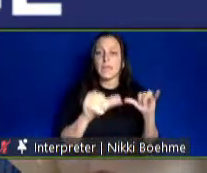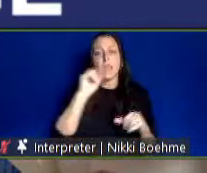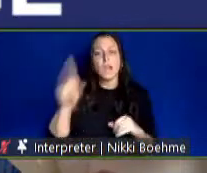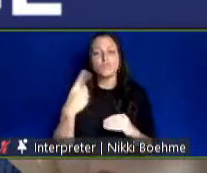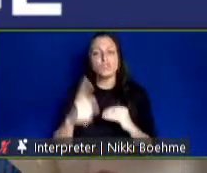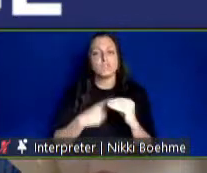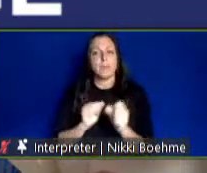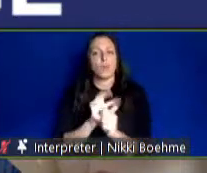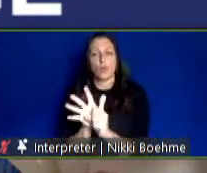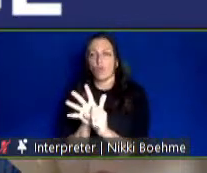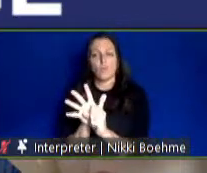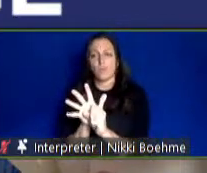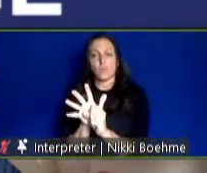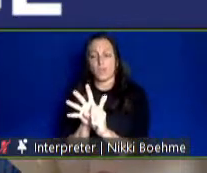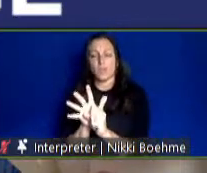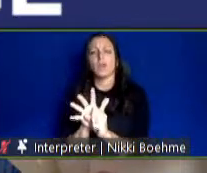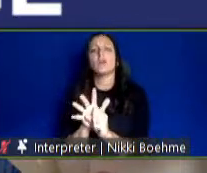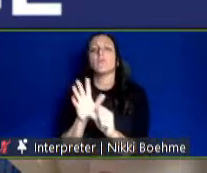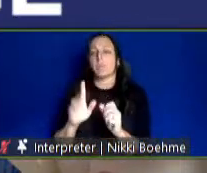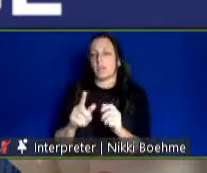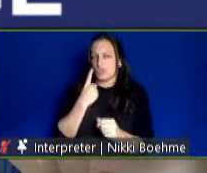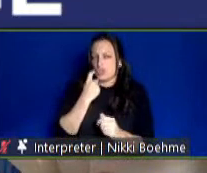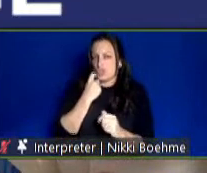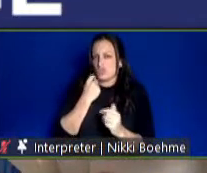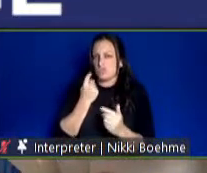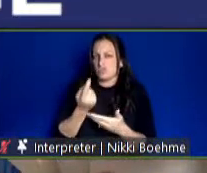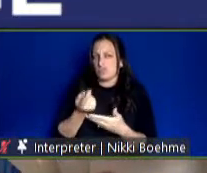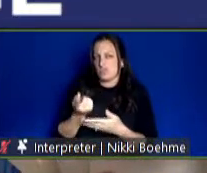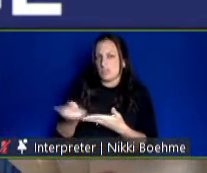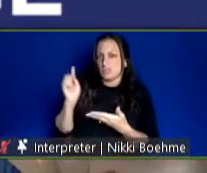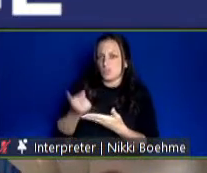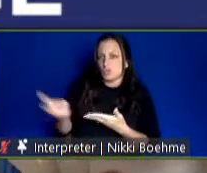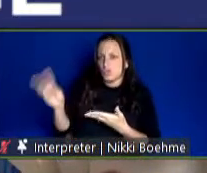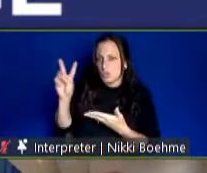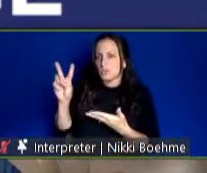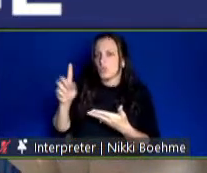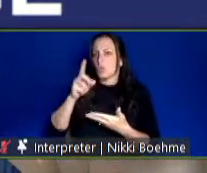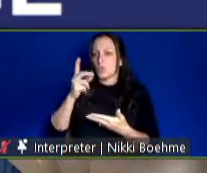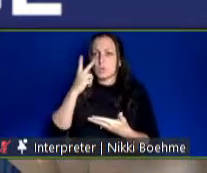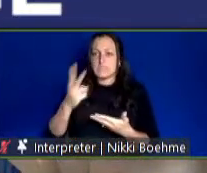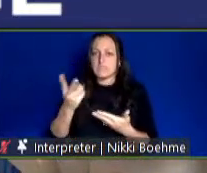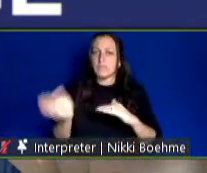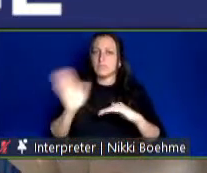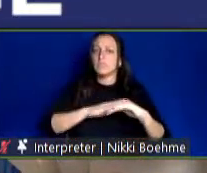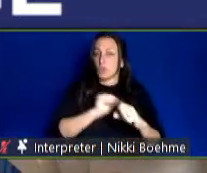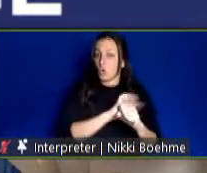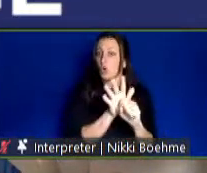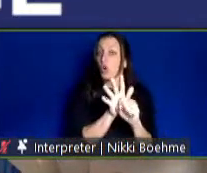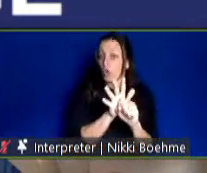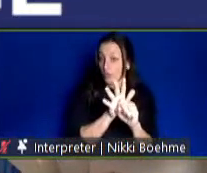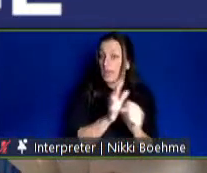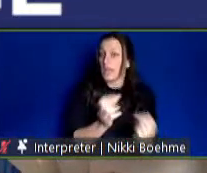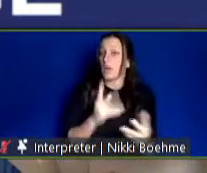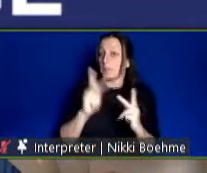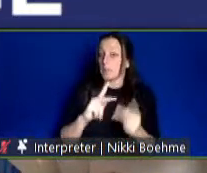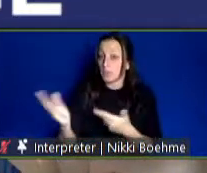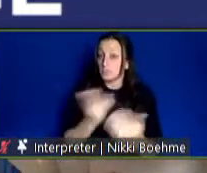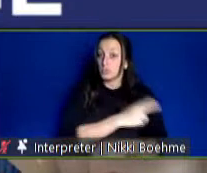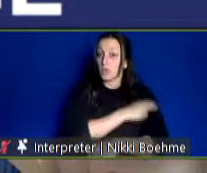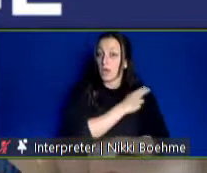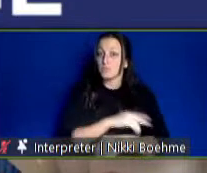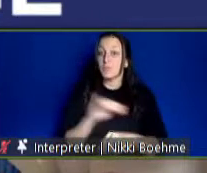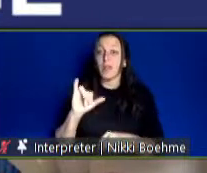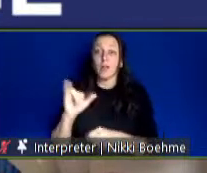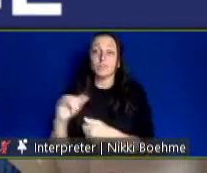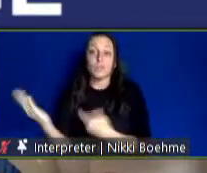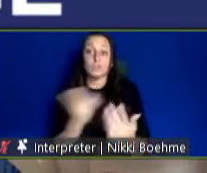but starting in the last couple of weeks, we've really started to see not just an increase in COVID-19 hospitalizations, but also hospitalizations due